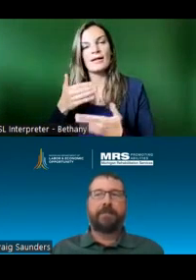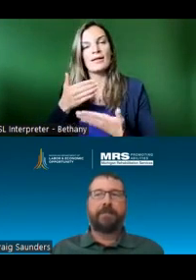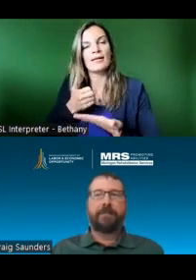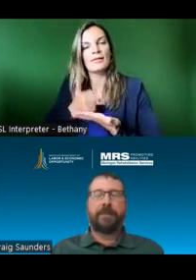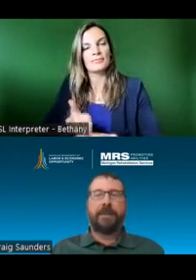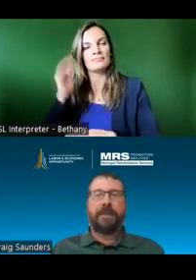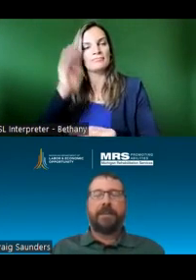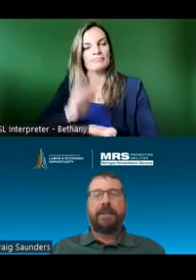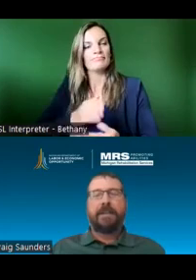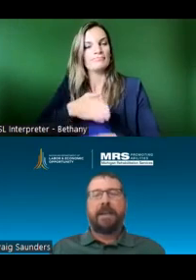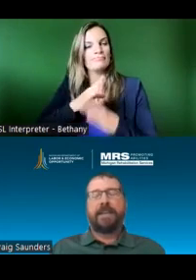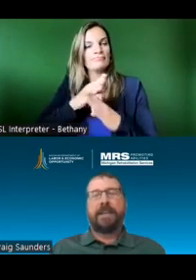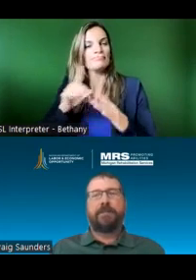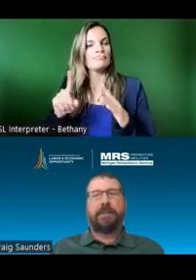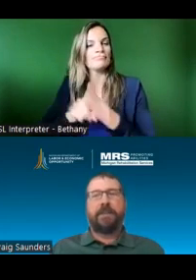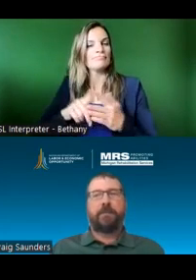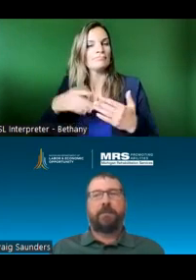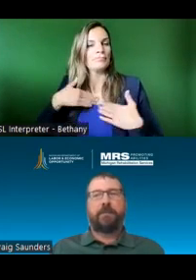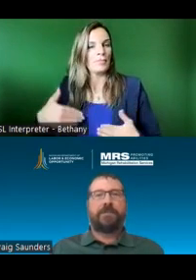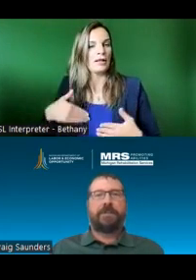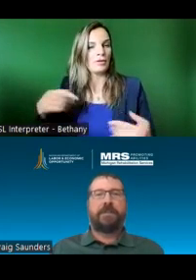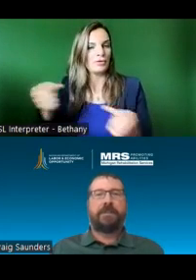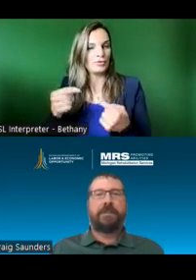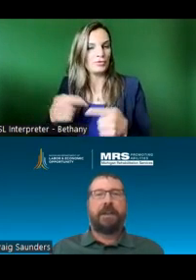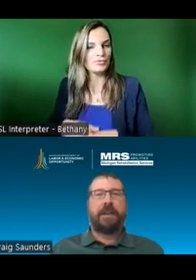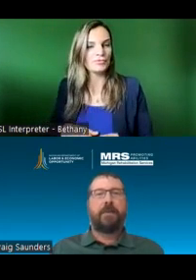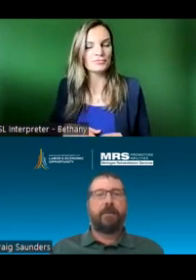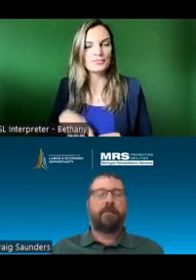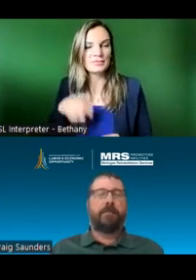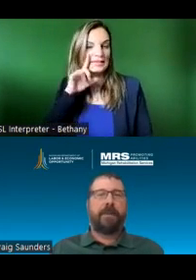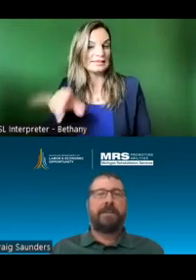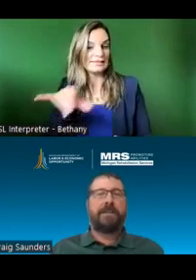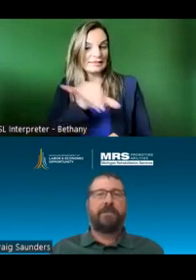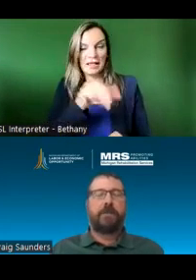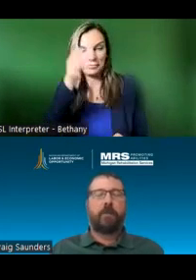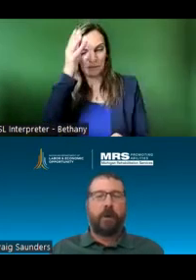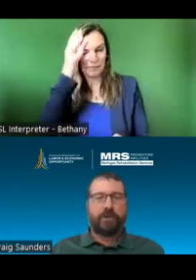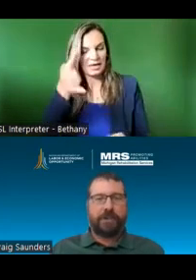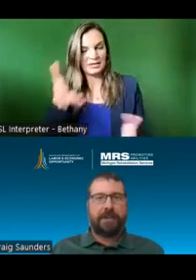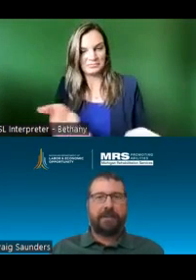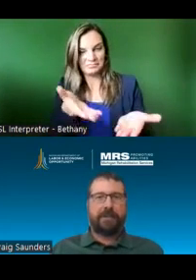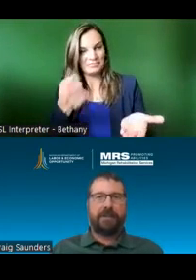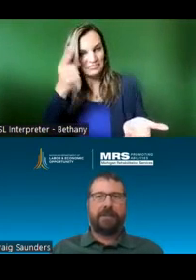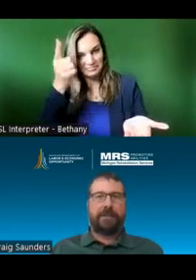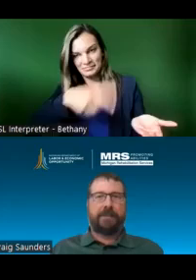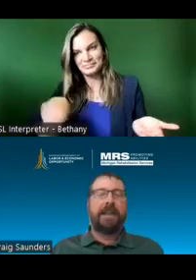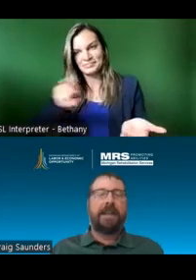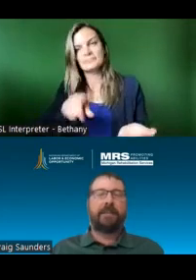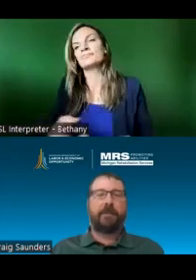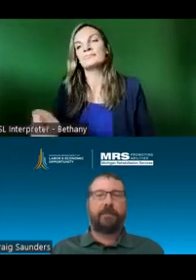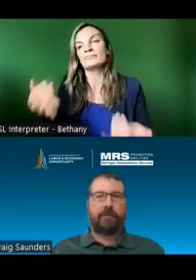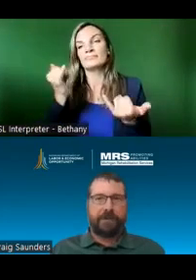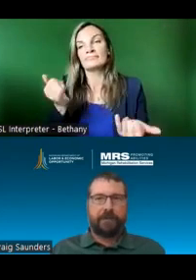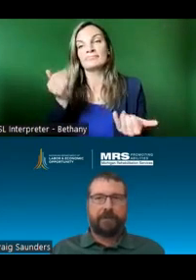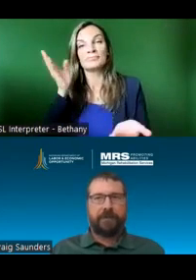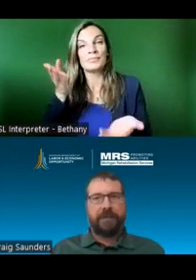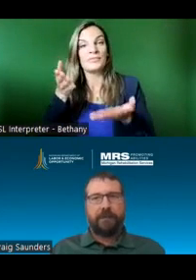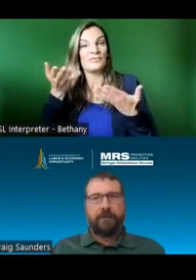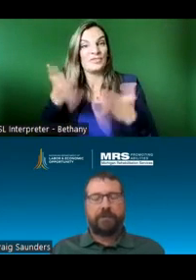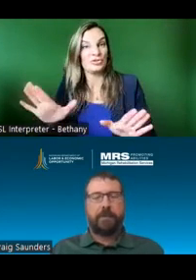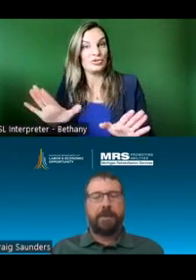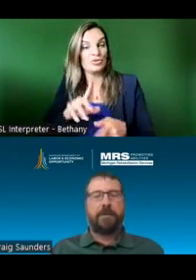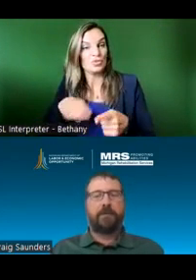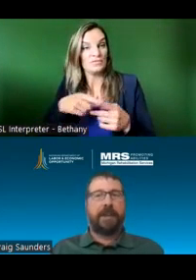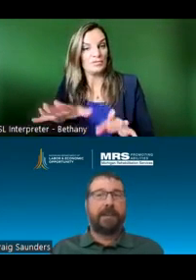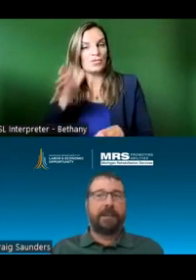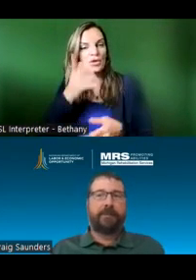athlete. At the end of today's presentation, we will provide you with a worksheet with 8 different stretches,